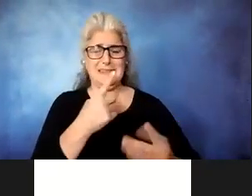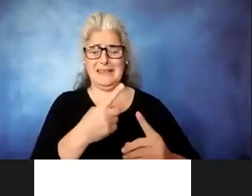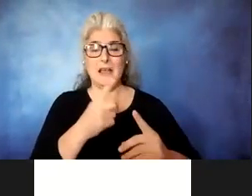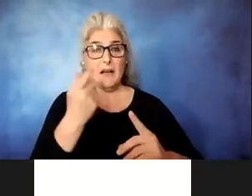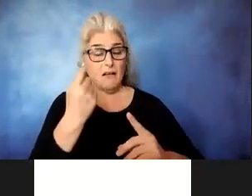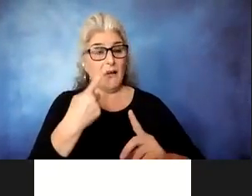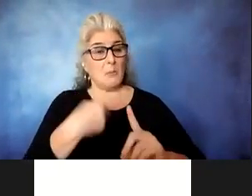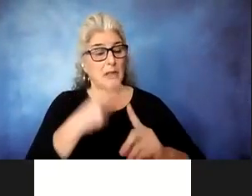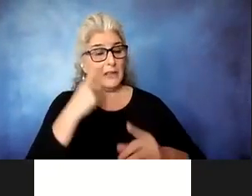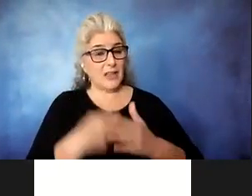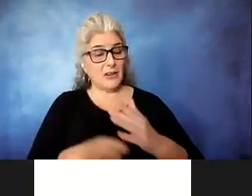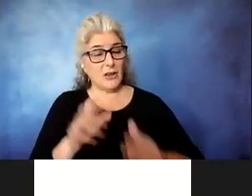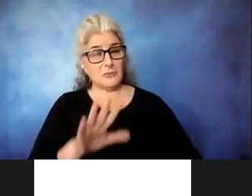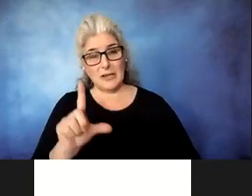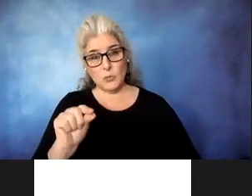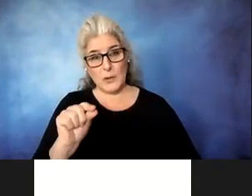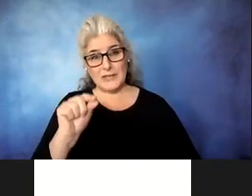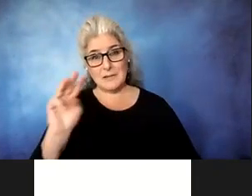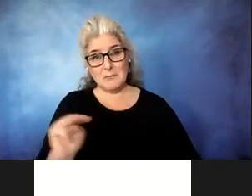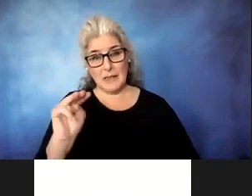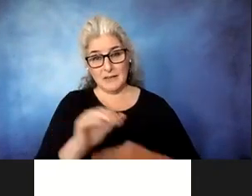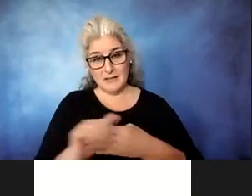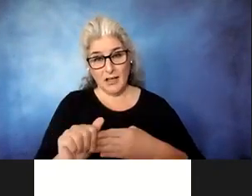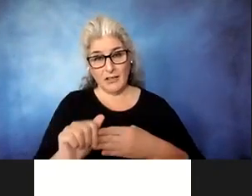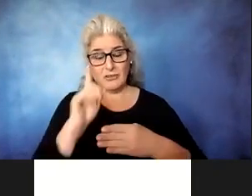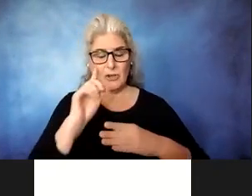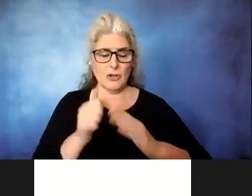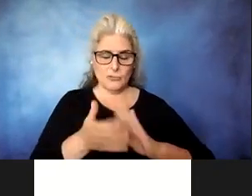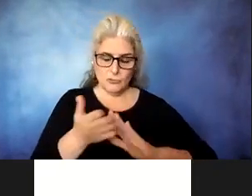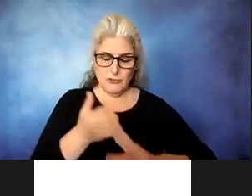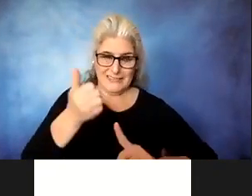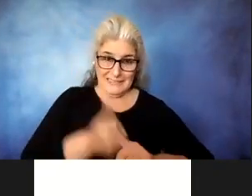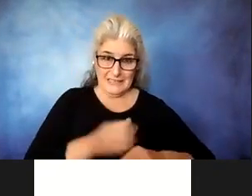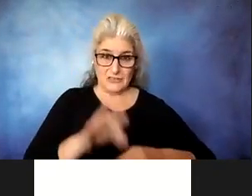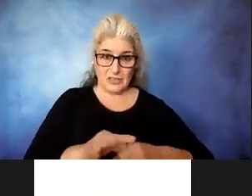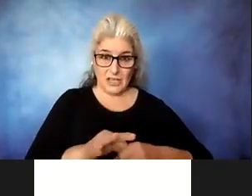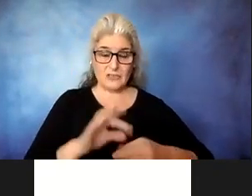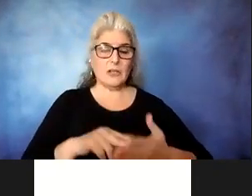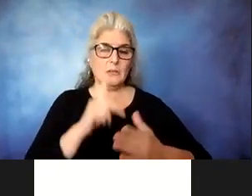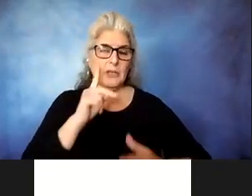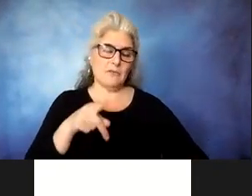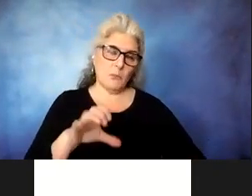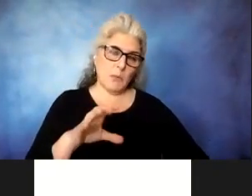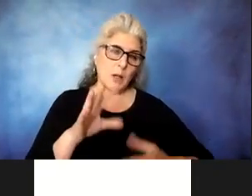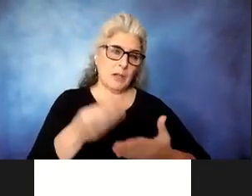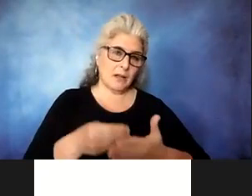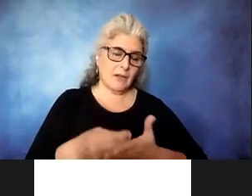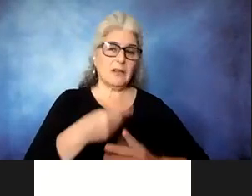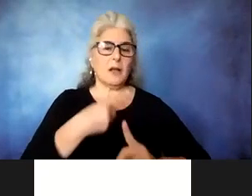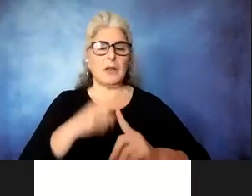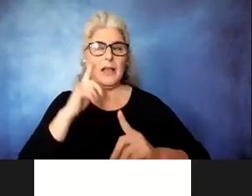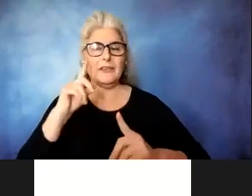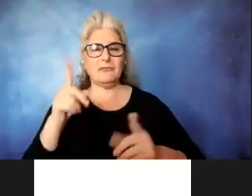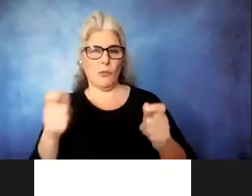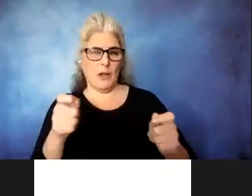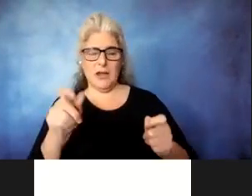$20 million to implement each election, and that's including the cost of public funds as well as administration. And